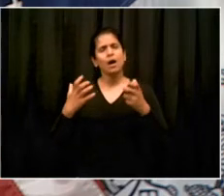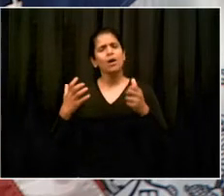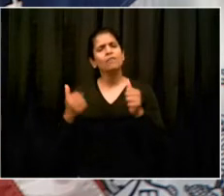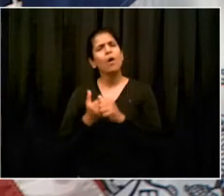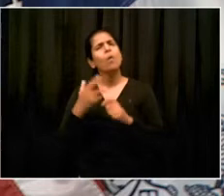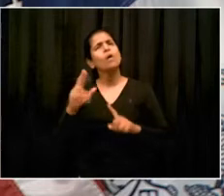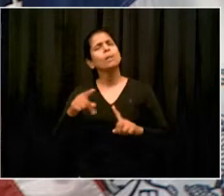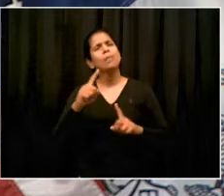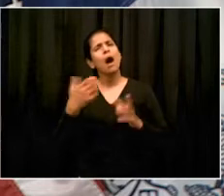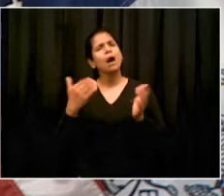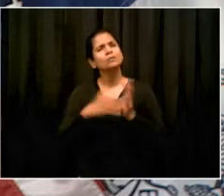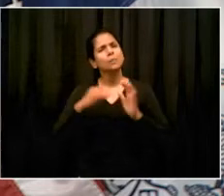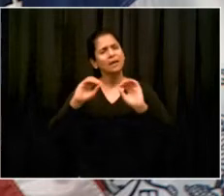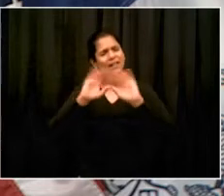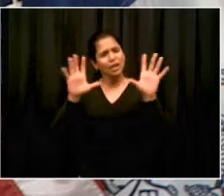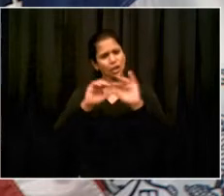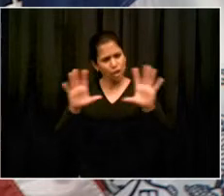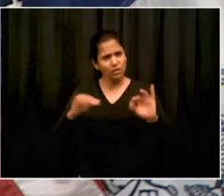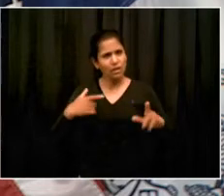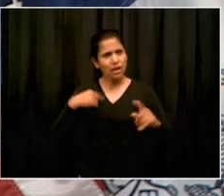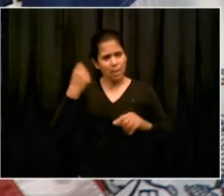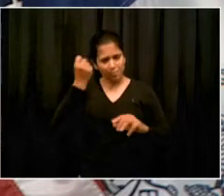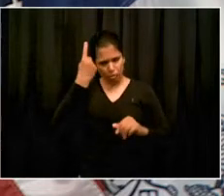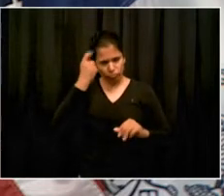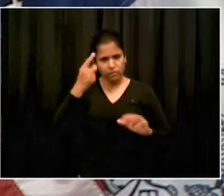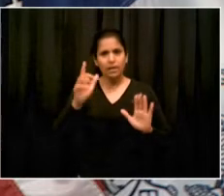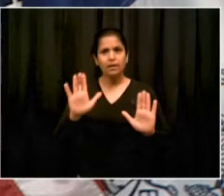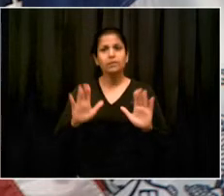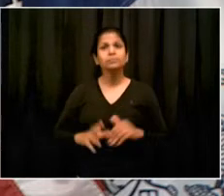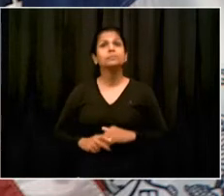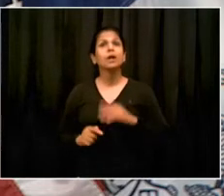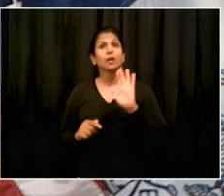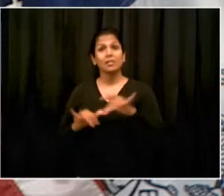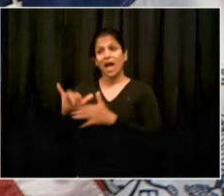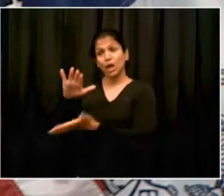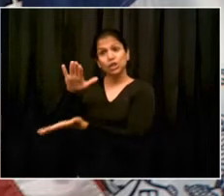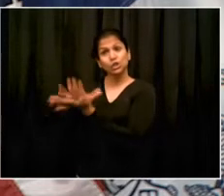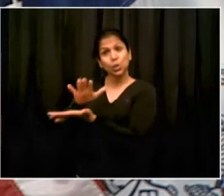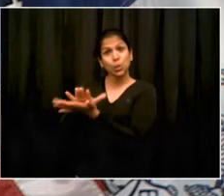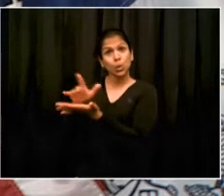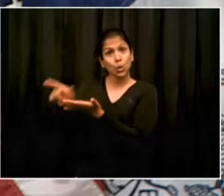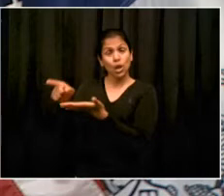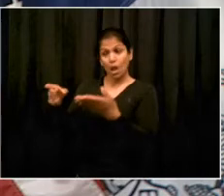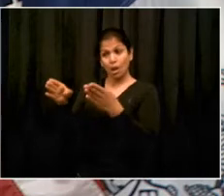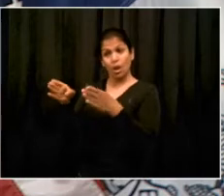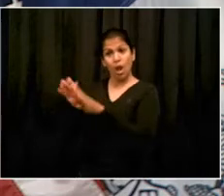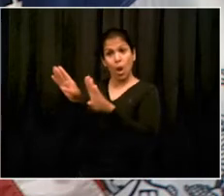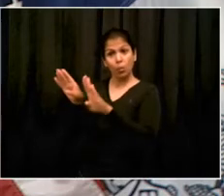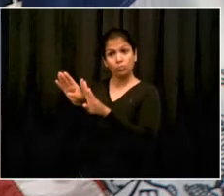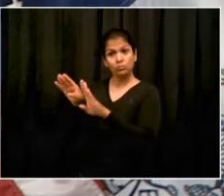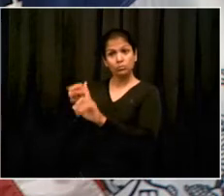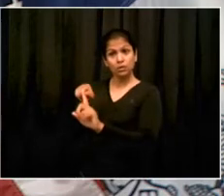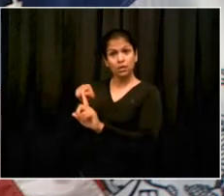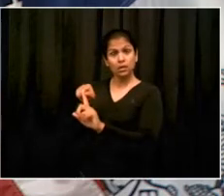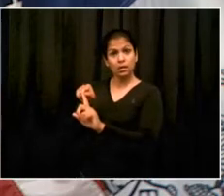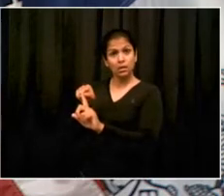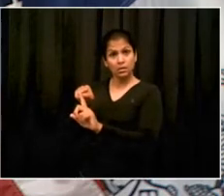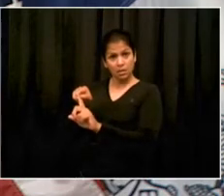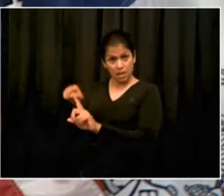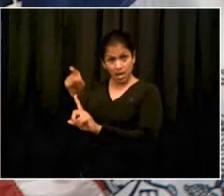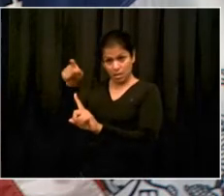when it comes to school closures, would you consider closing schools in these zip codes where we're seeing these